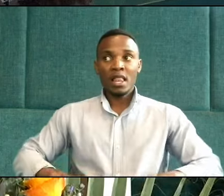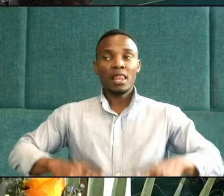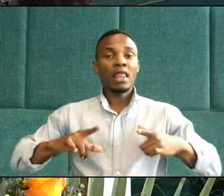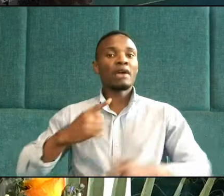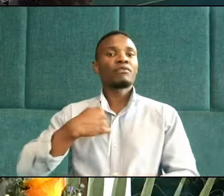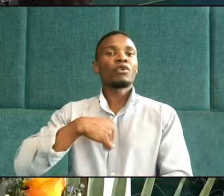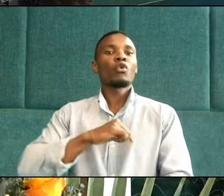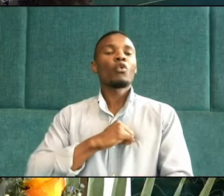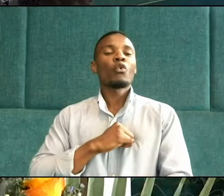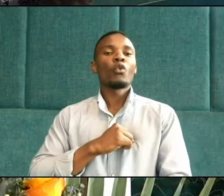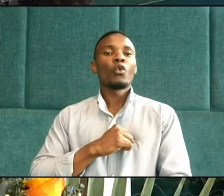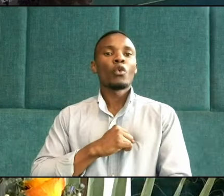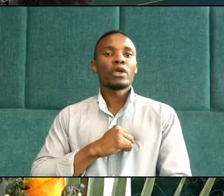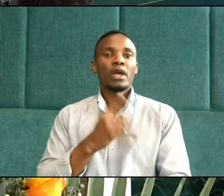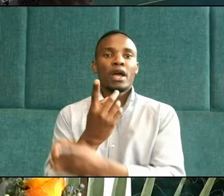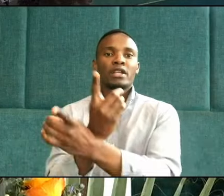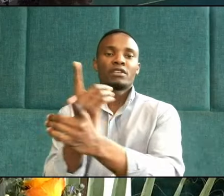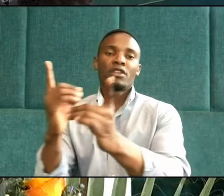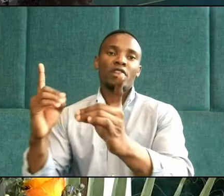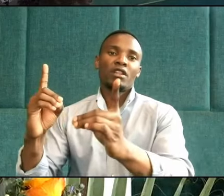dramatic manner.